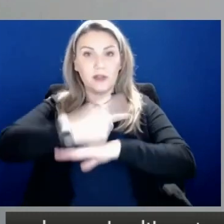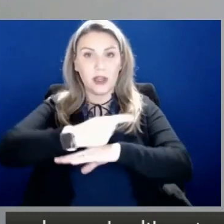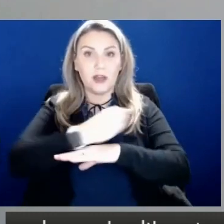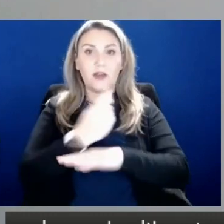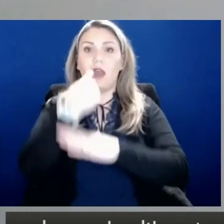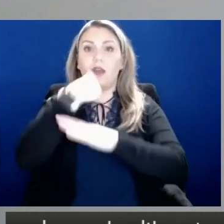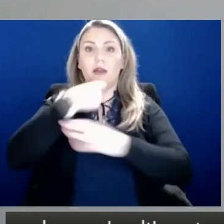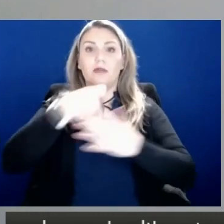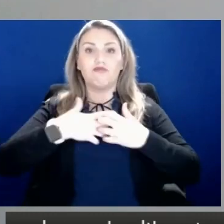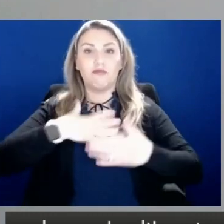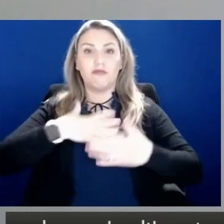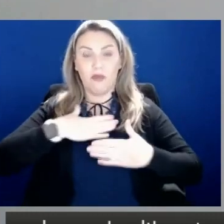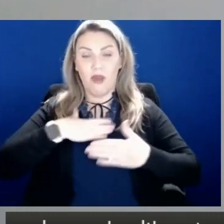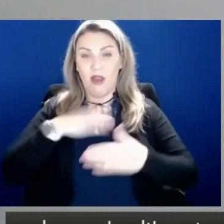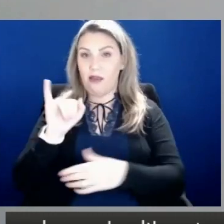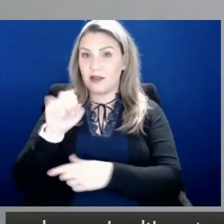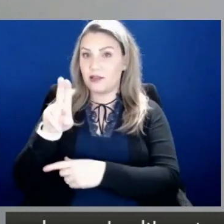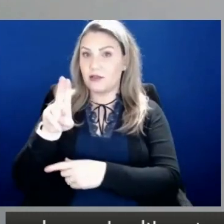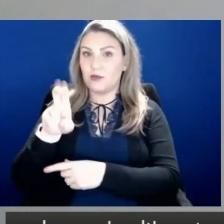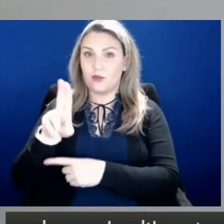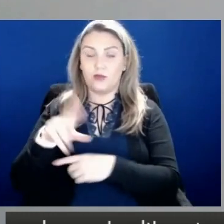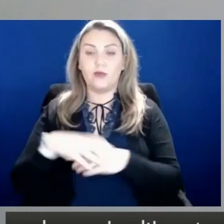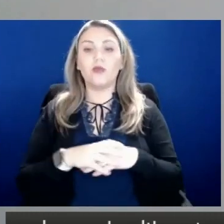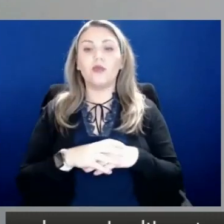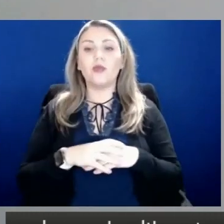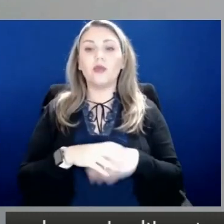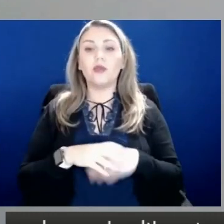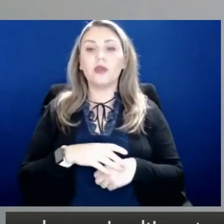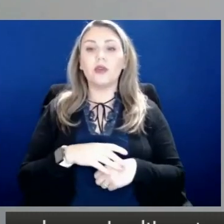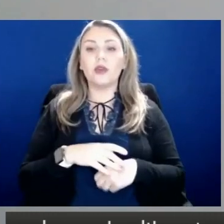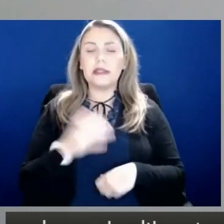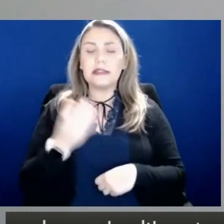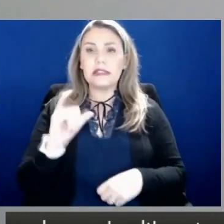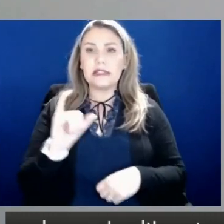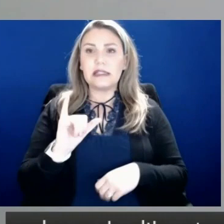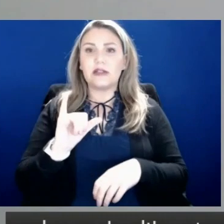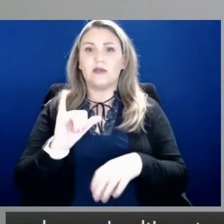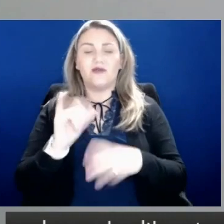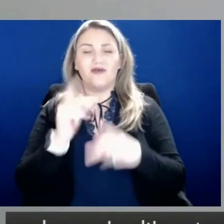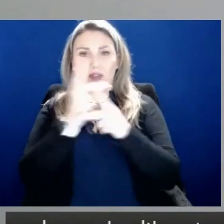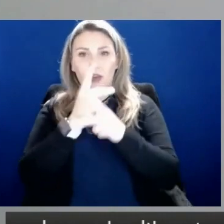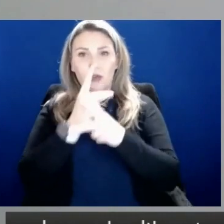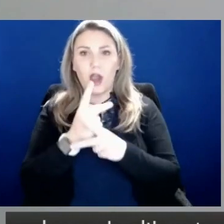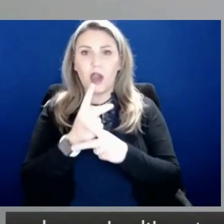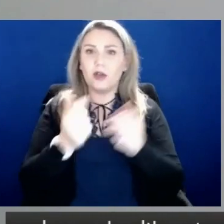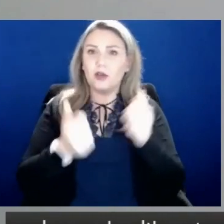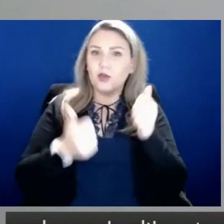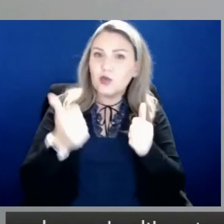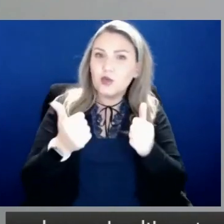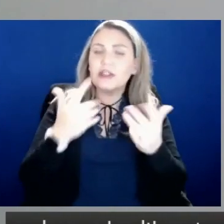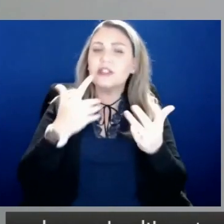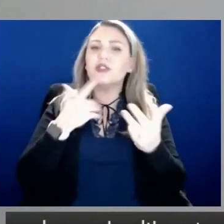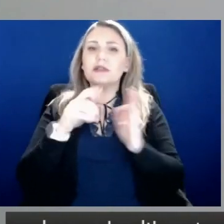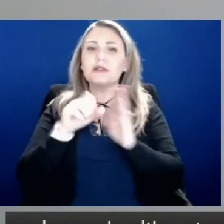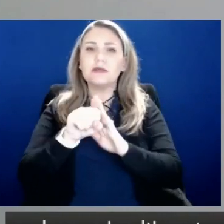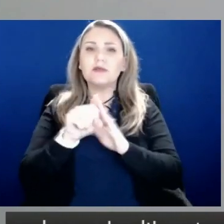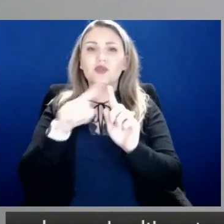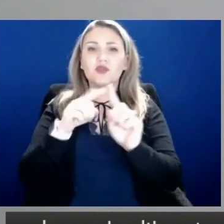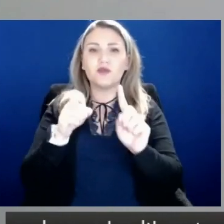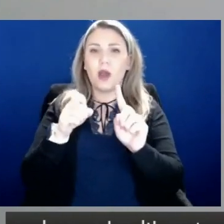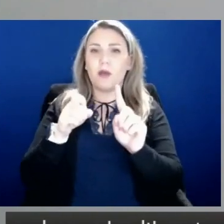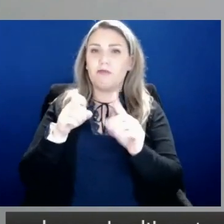in the ICU. So we're still working through which symptoms came from the hospitalization and which are from